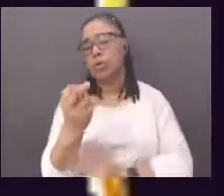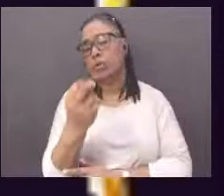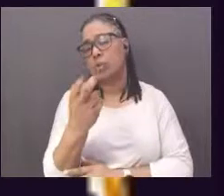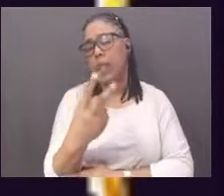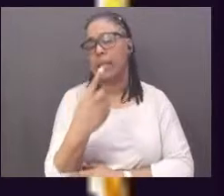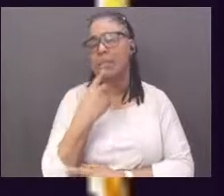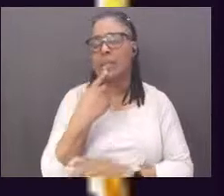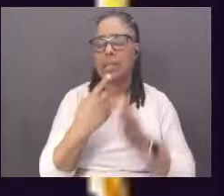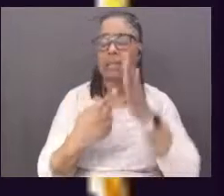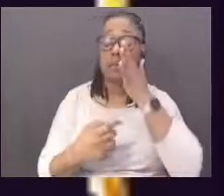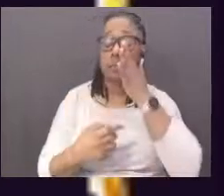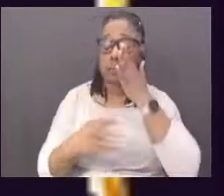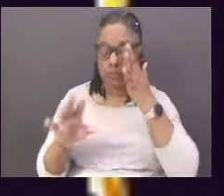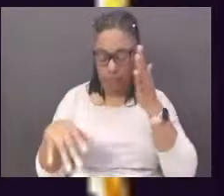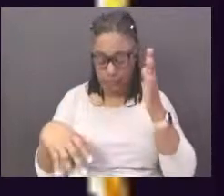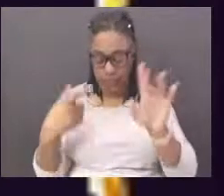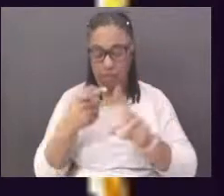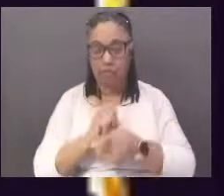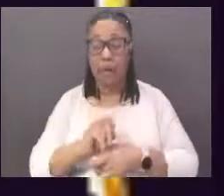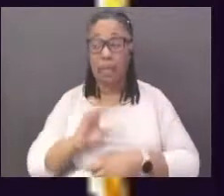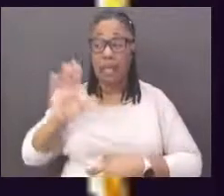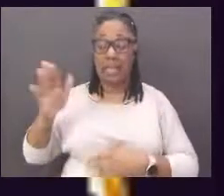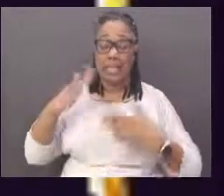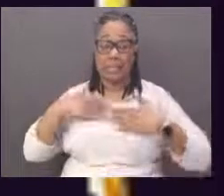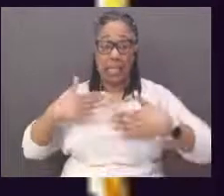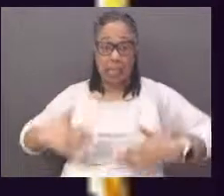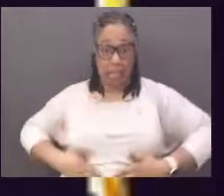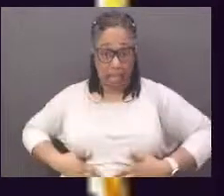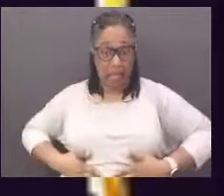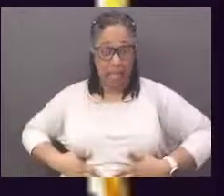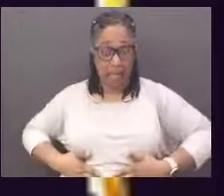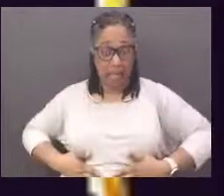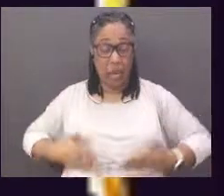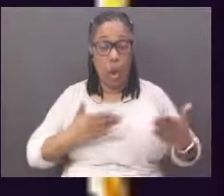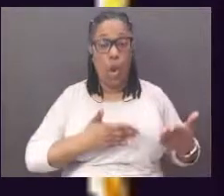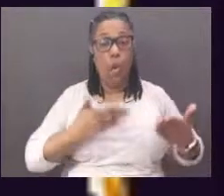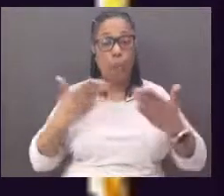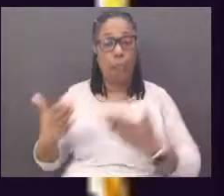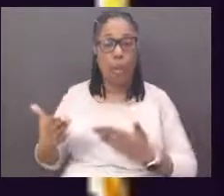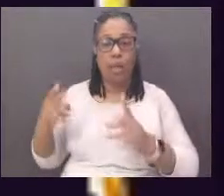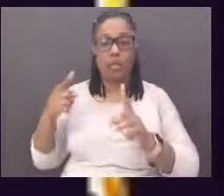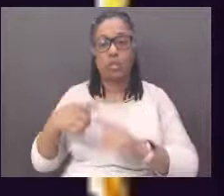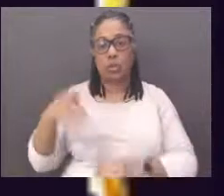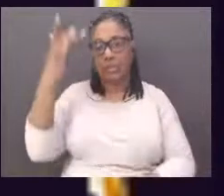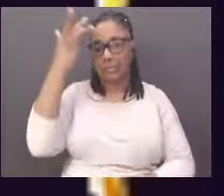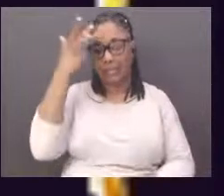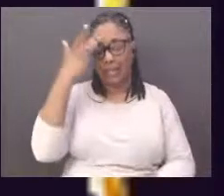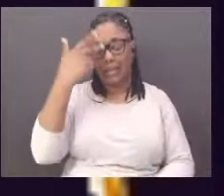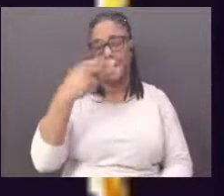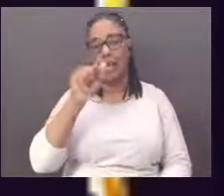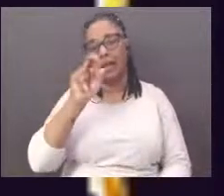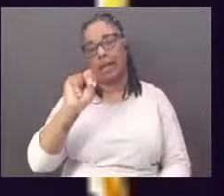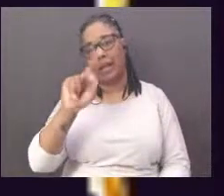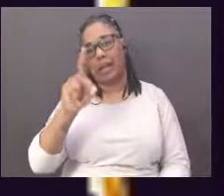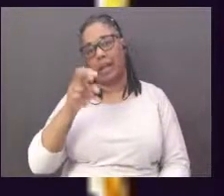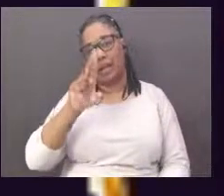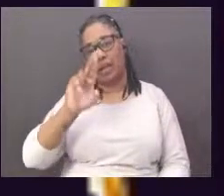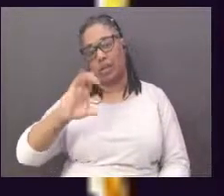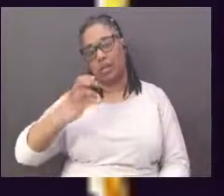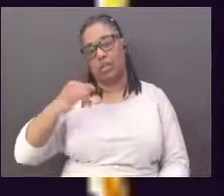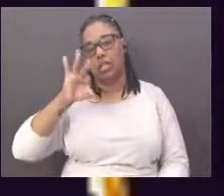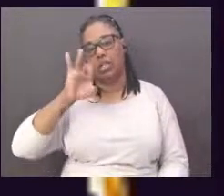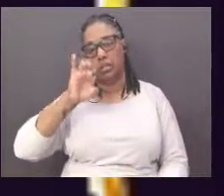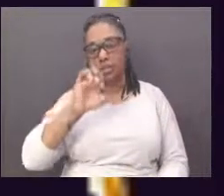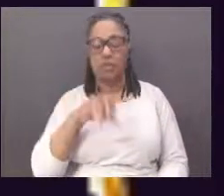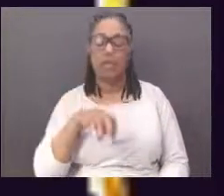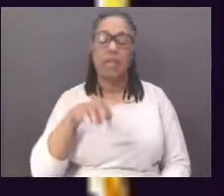from his body were brought unto the sick handkerchiefs or aprons, and the diseases departed from them,